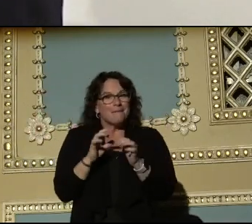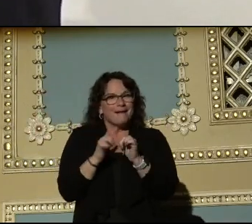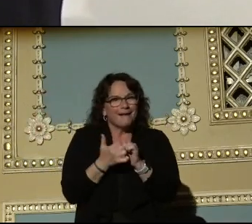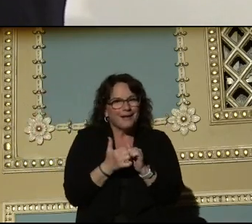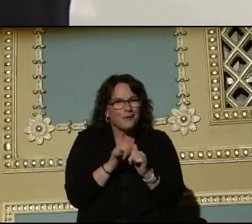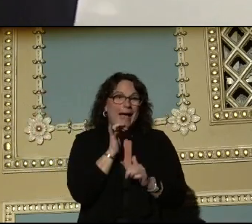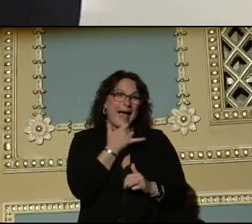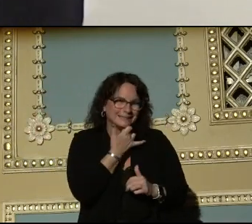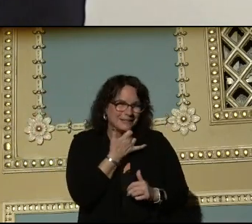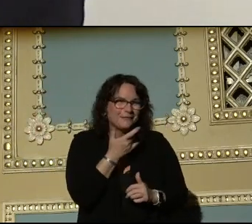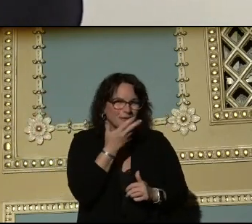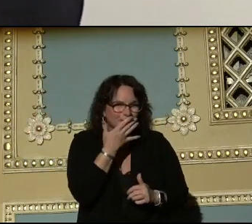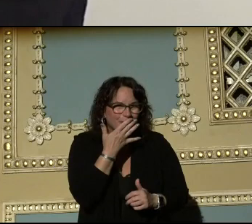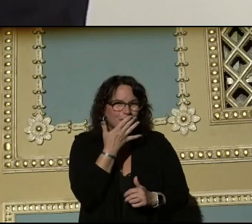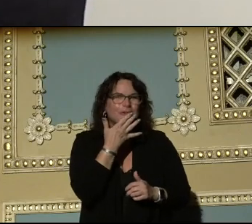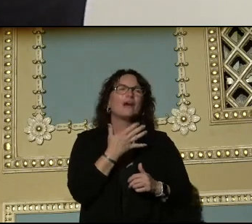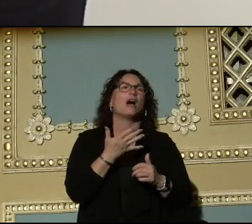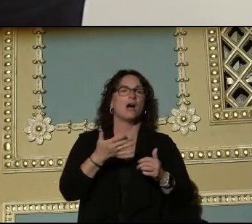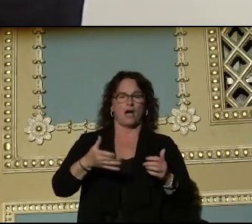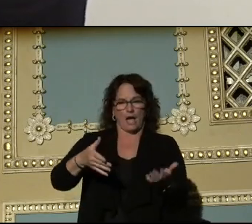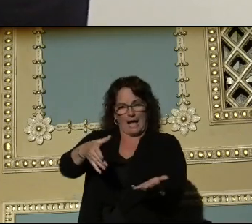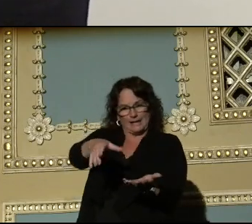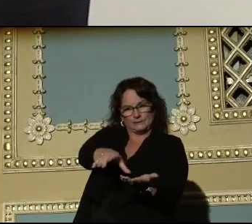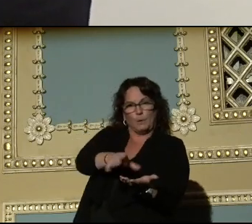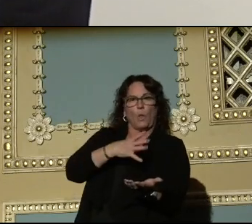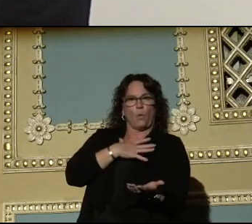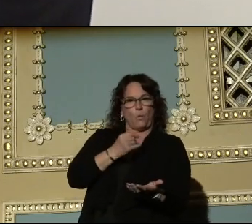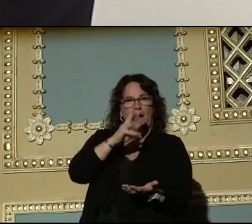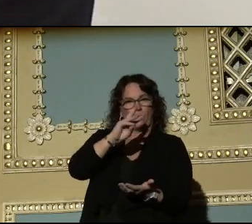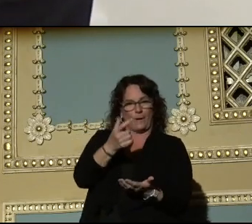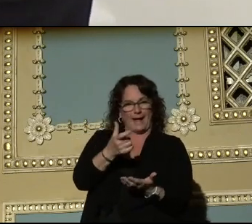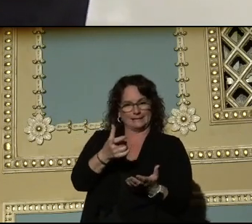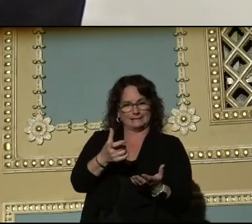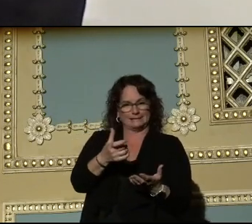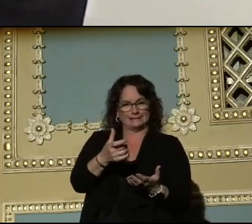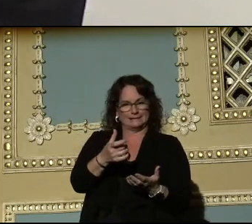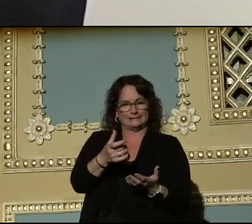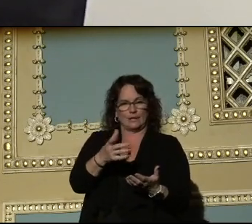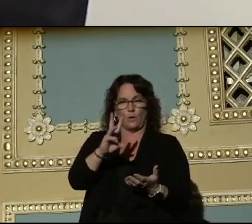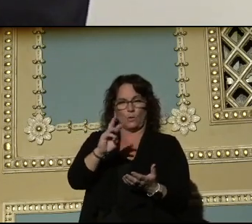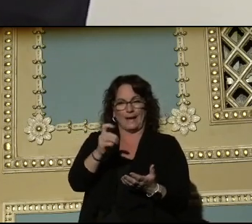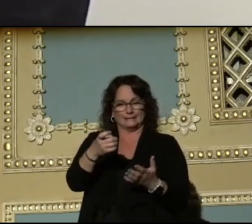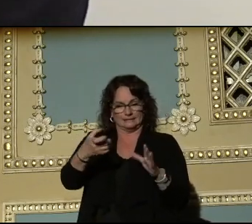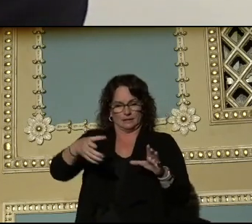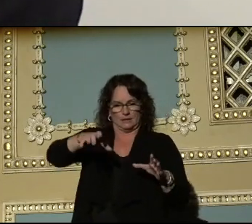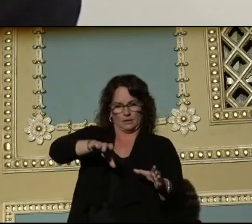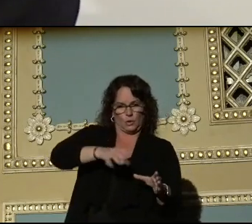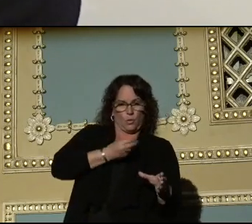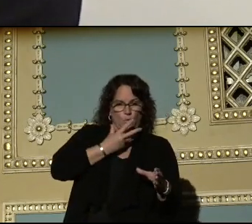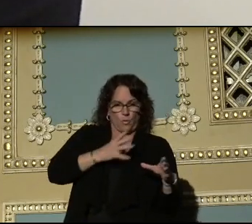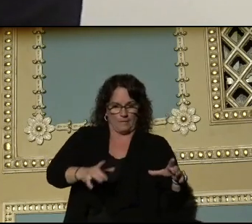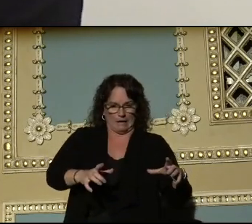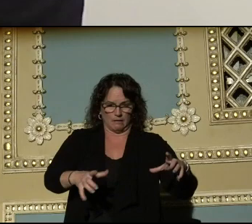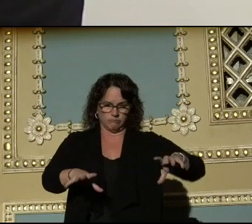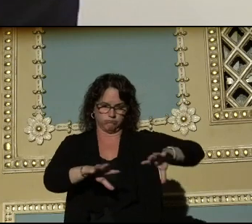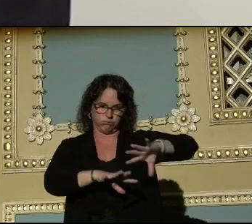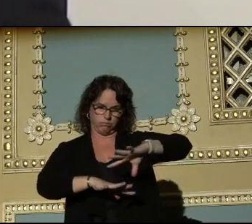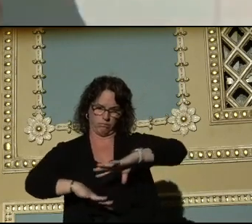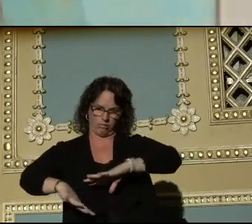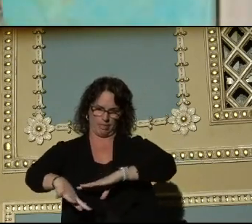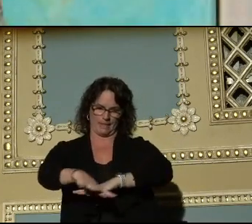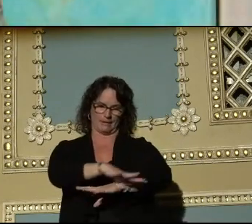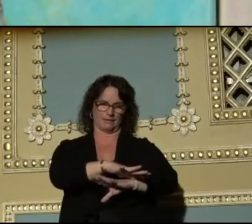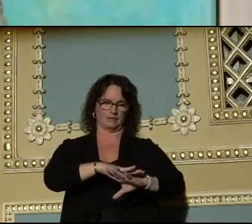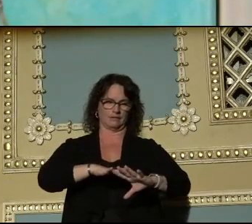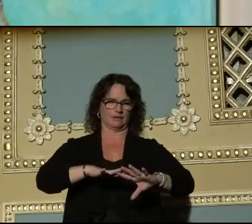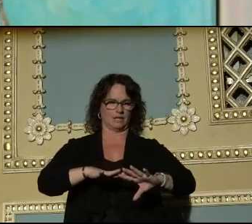I spilled my white wax into the warming pan. It ran into all the colors, and when it hit the teal, I thought,